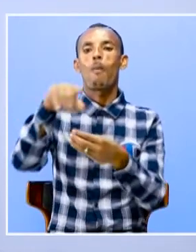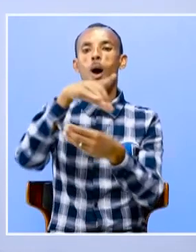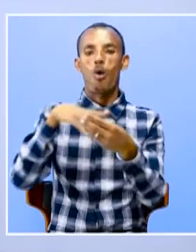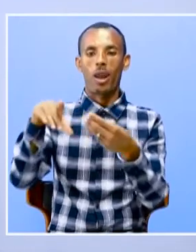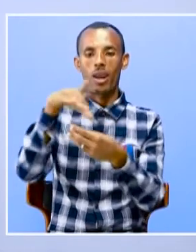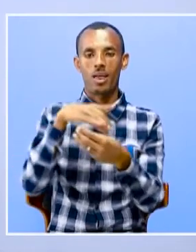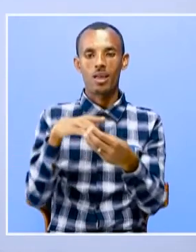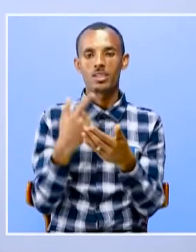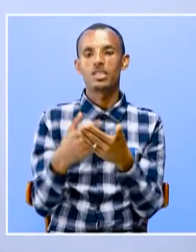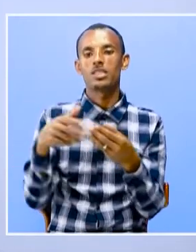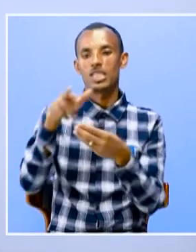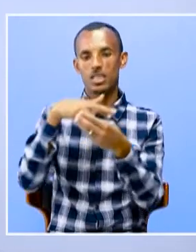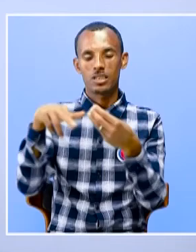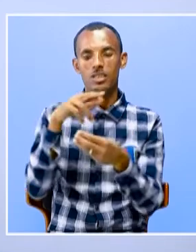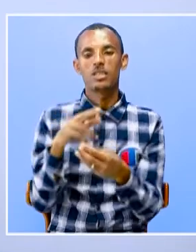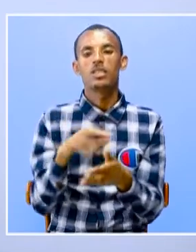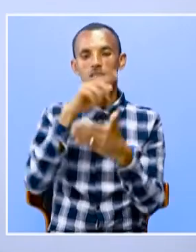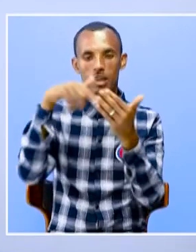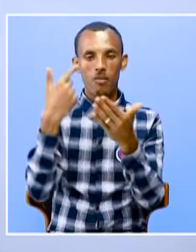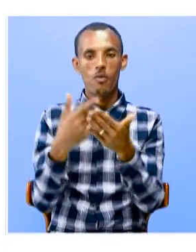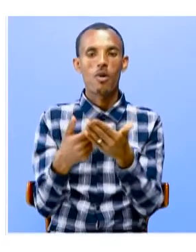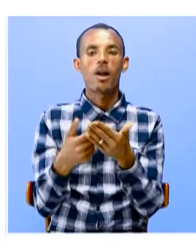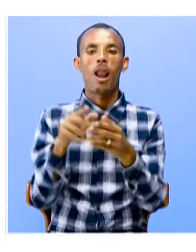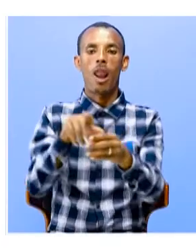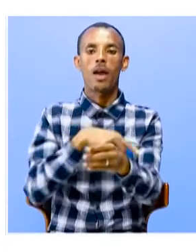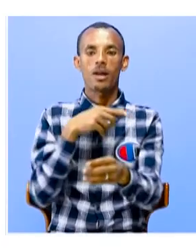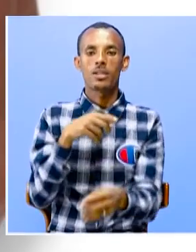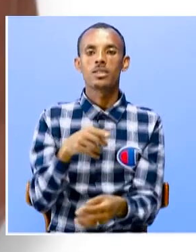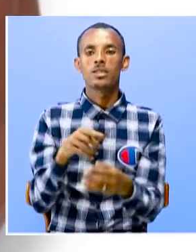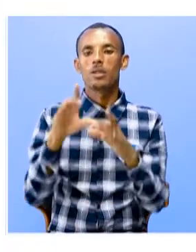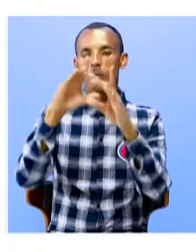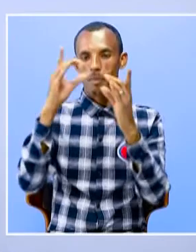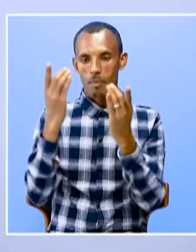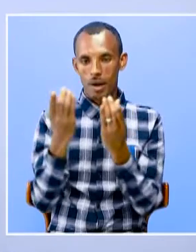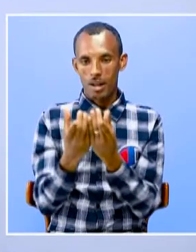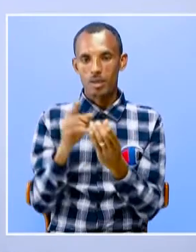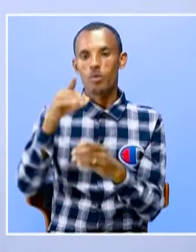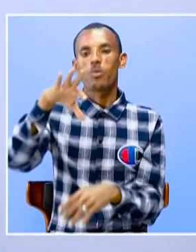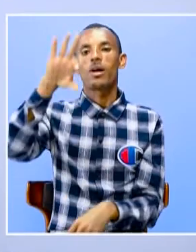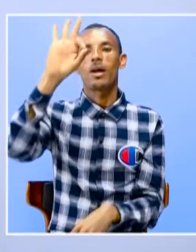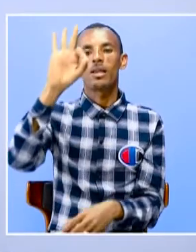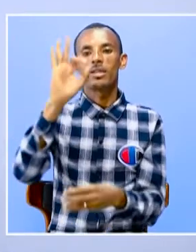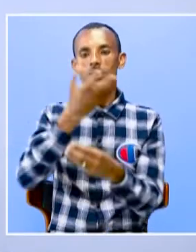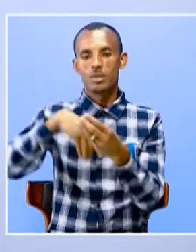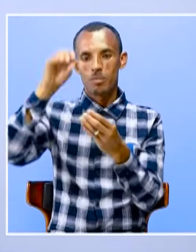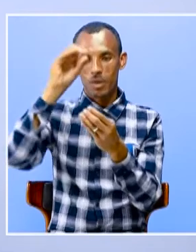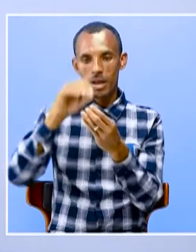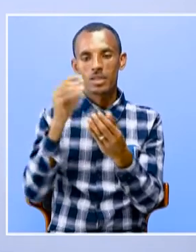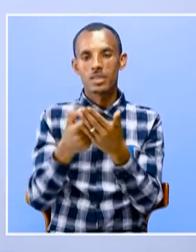of this region. Therefore, the length is start from this. You take this length plus this one,